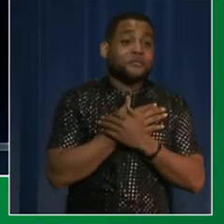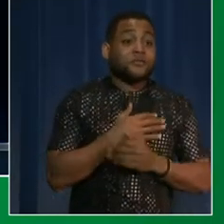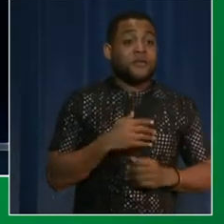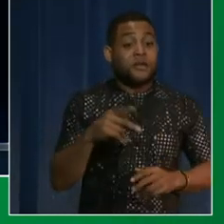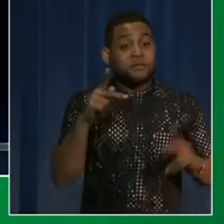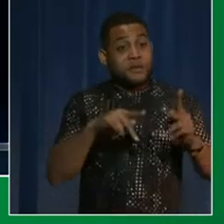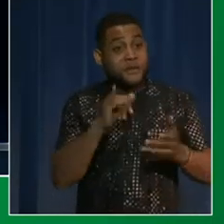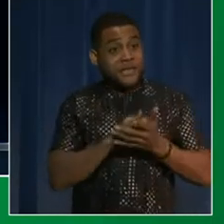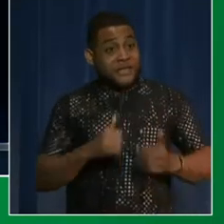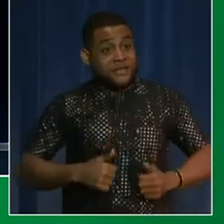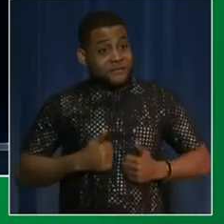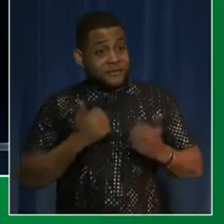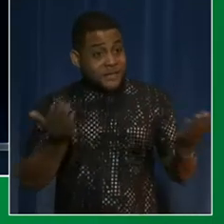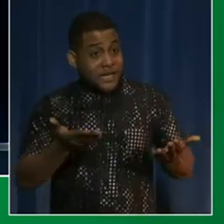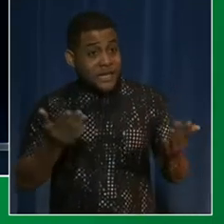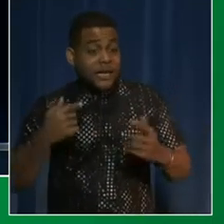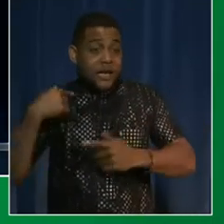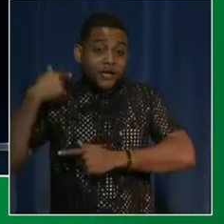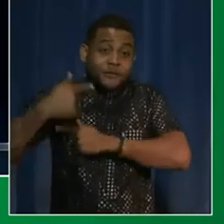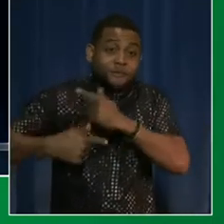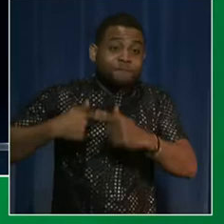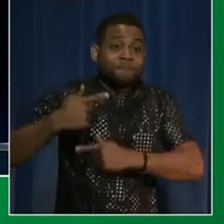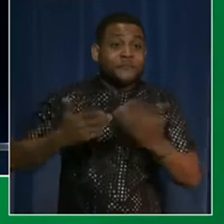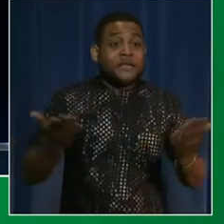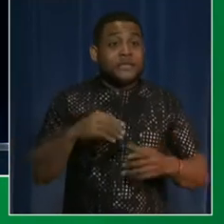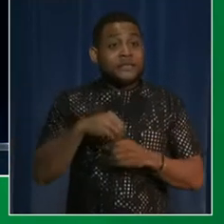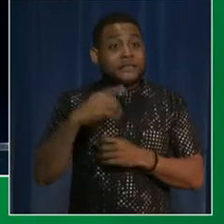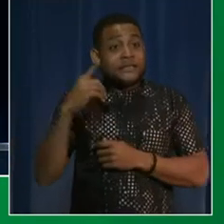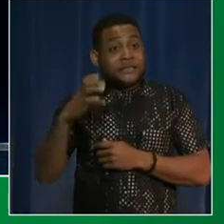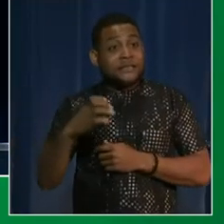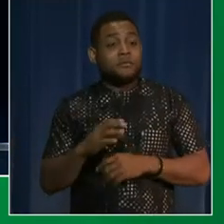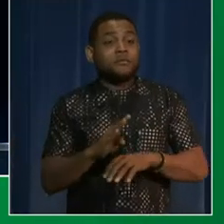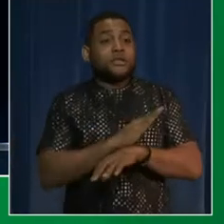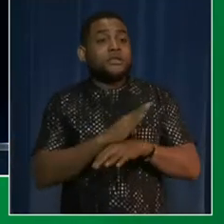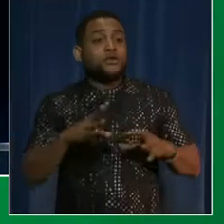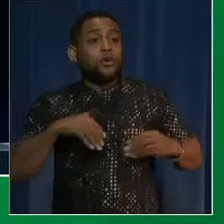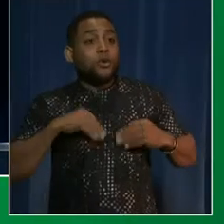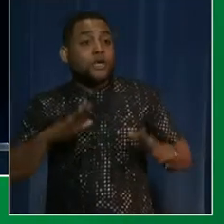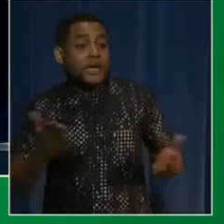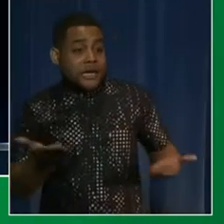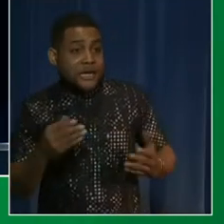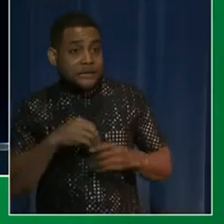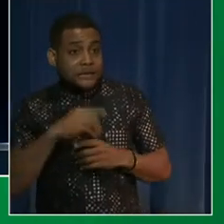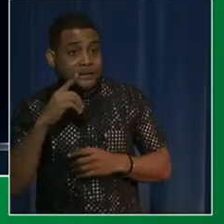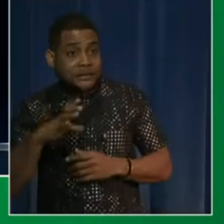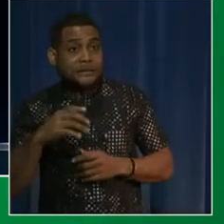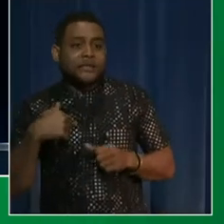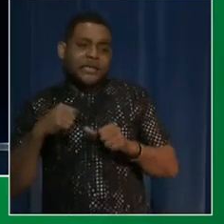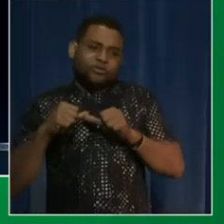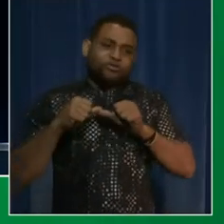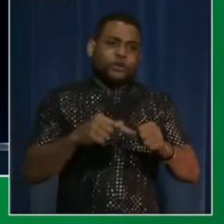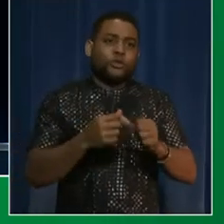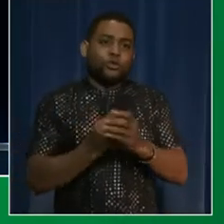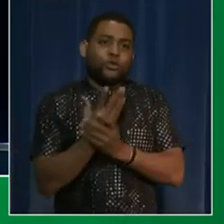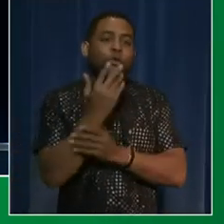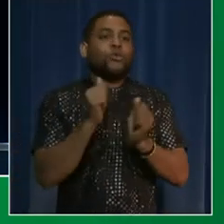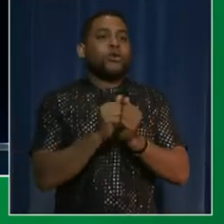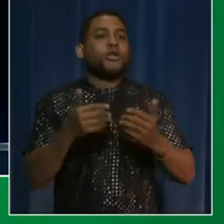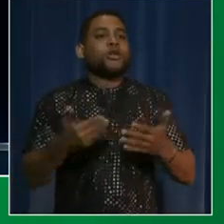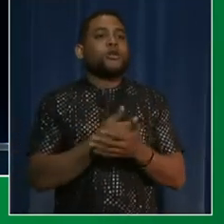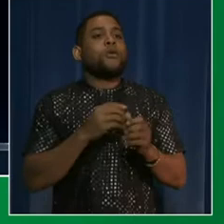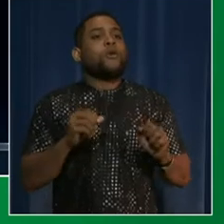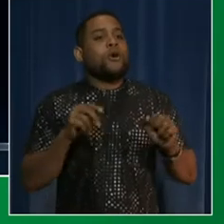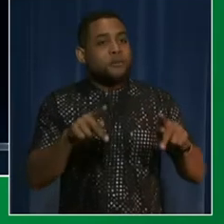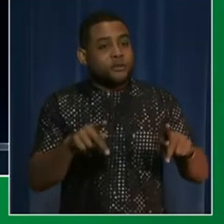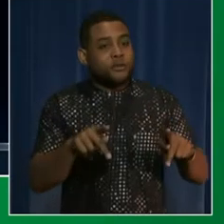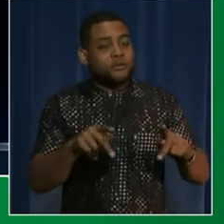of course, and the entrepreneurs who have been here for many years continue to grow with new opportunities. We are